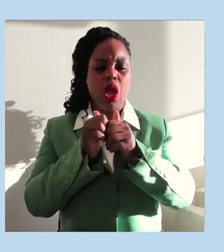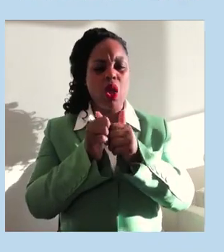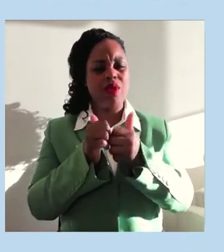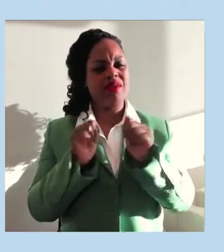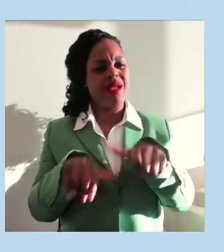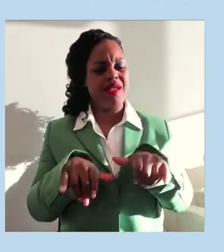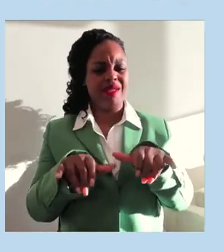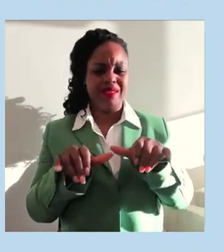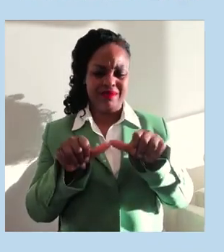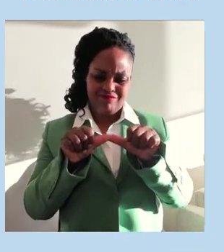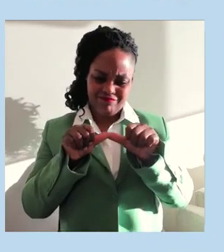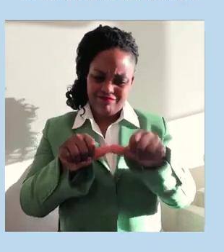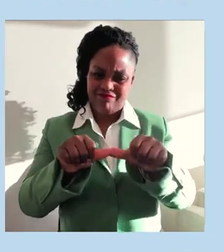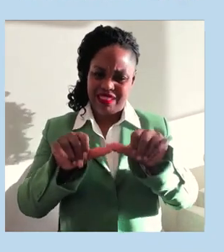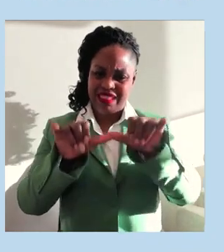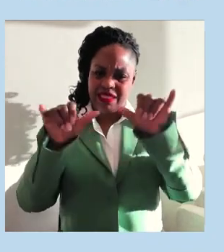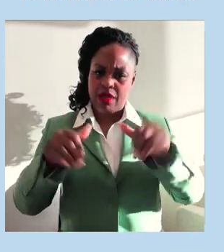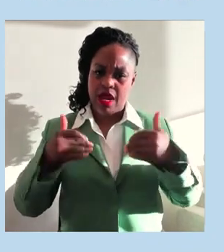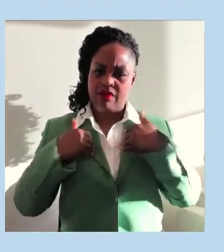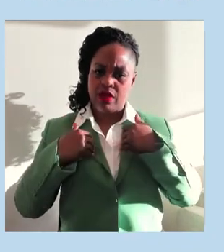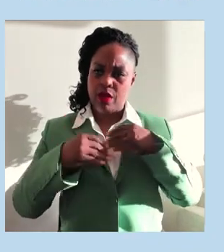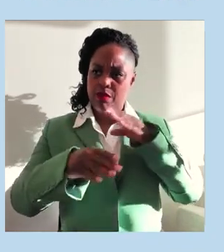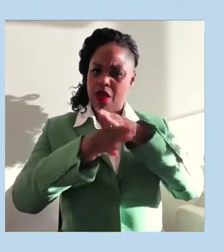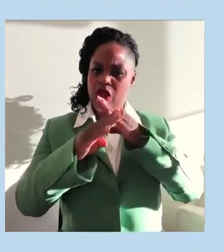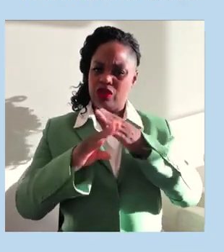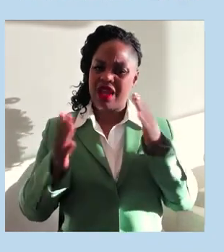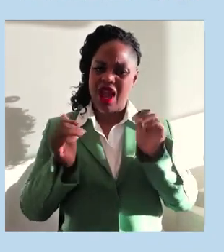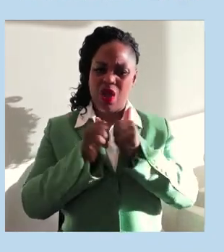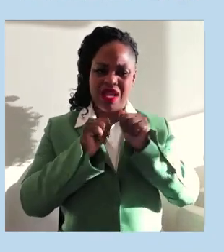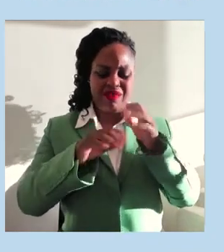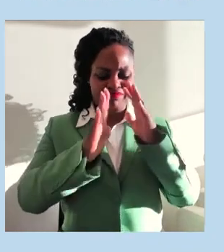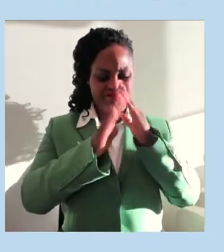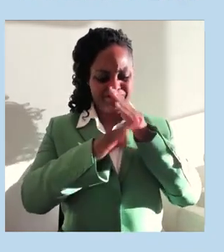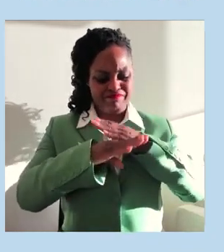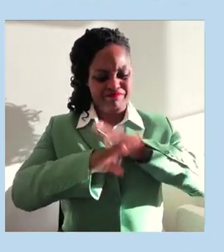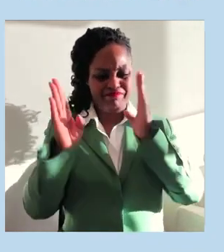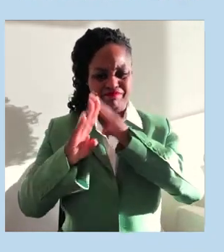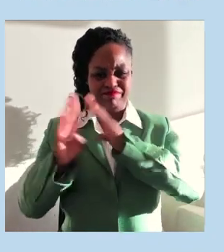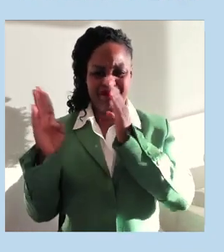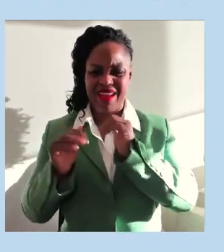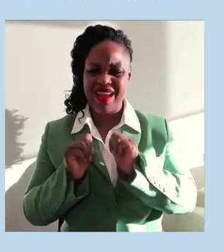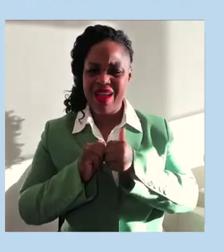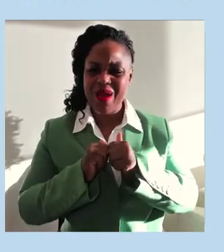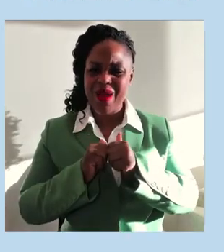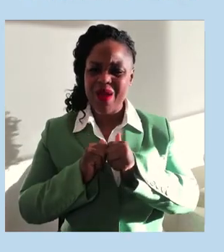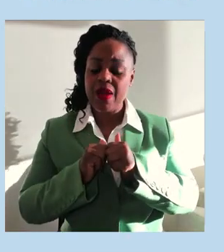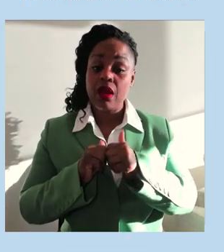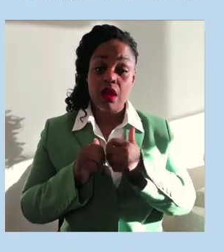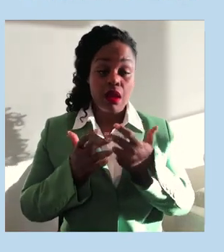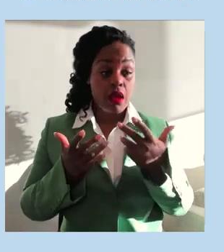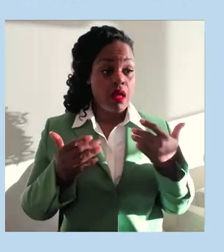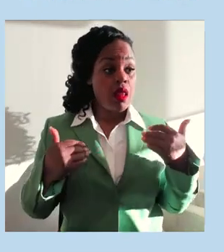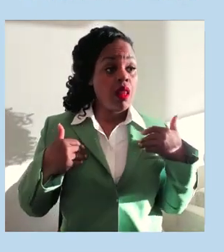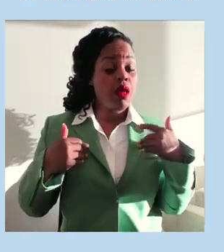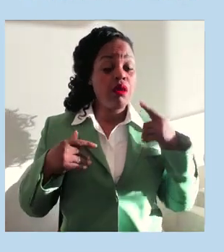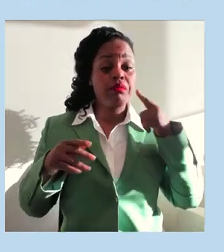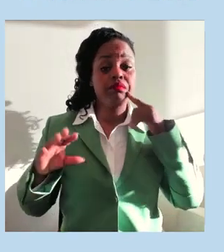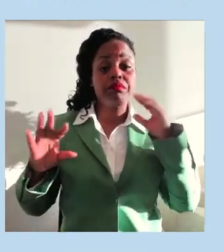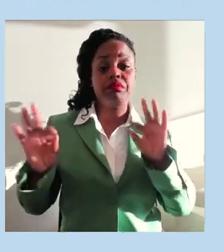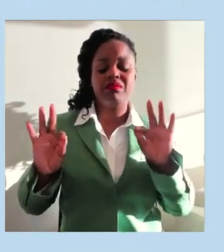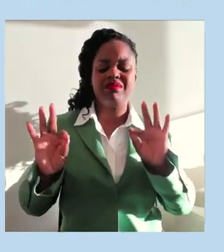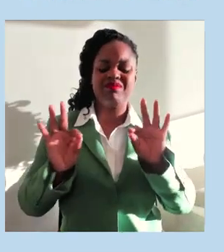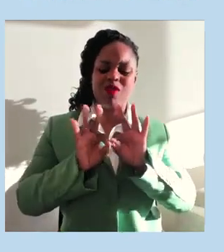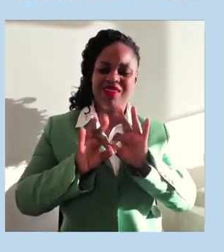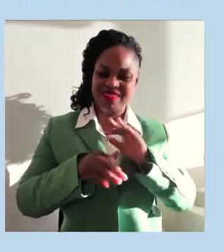barriers that are holding them back or trying to hold them back. They encourage young women to run for office and engage in